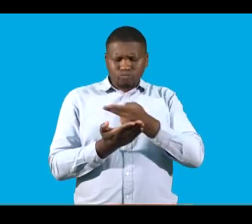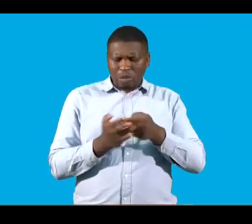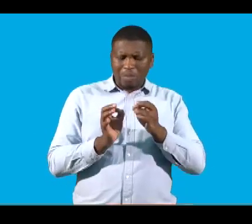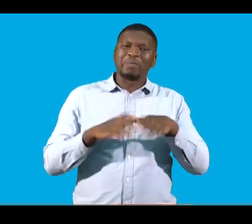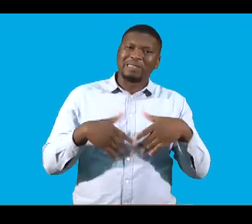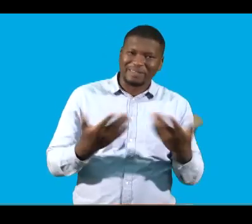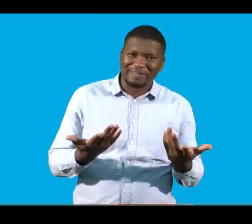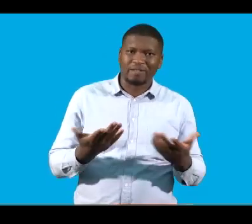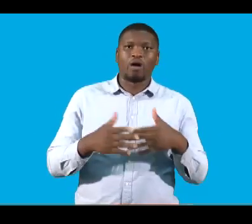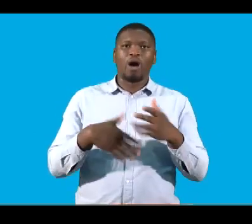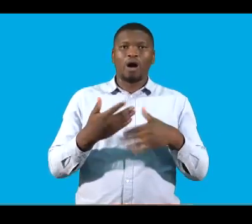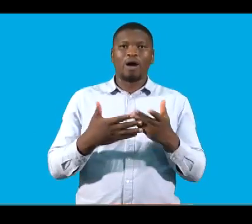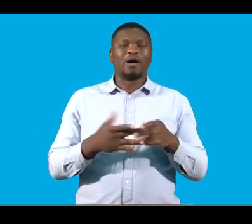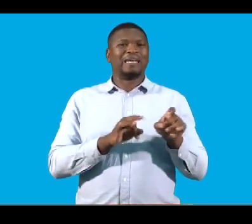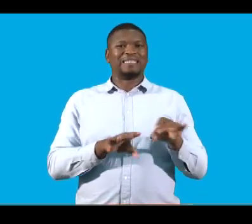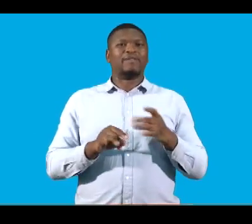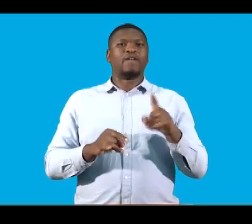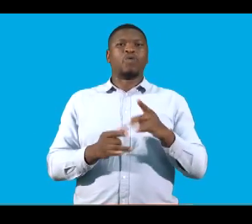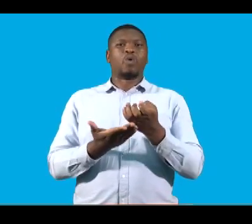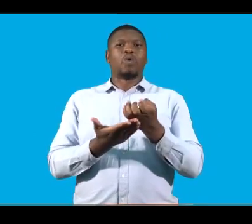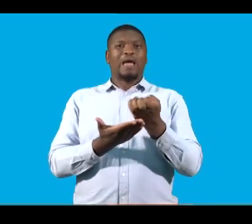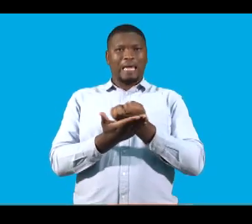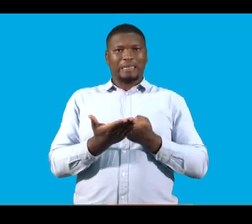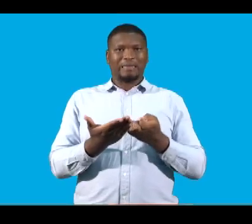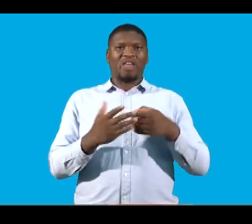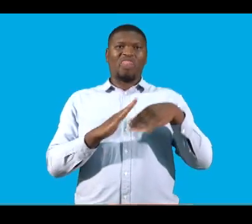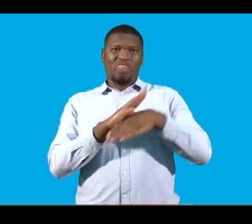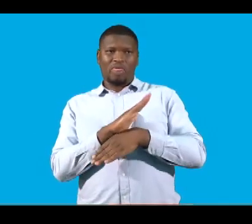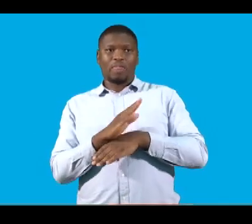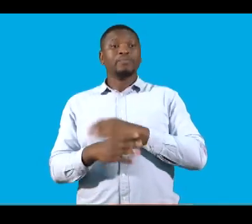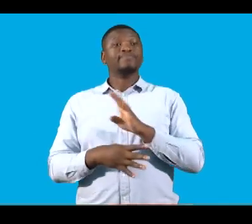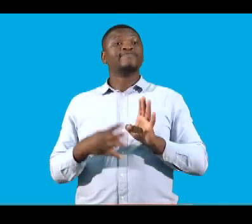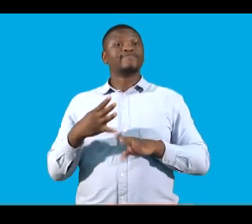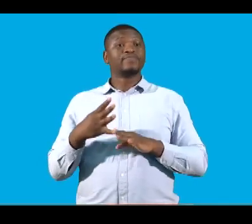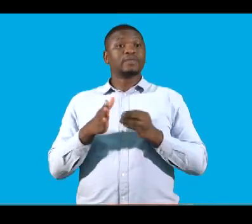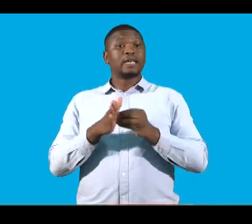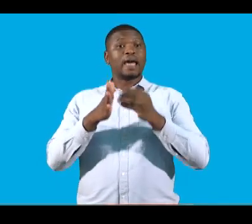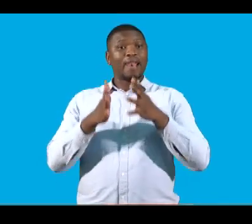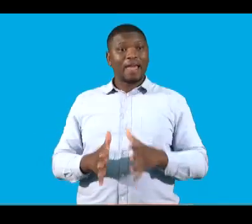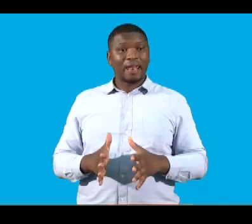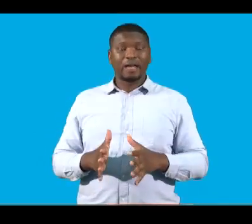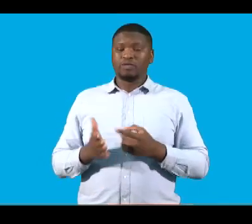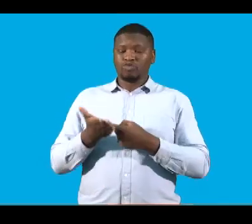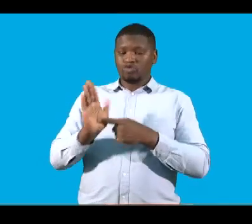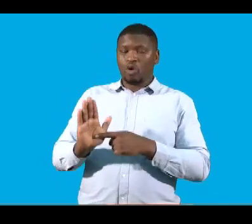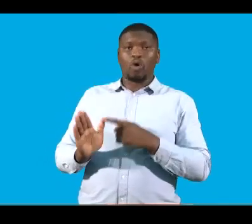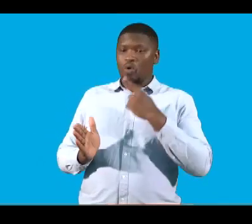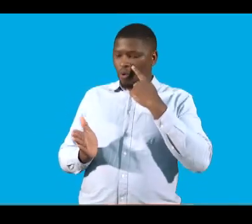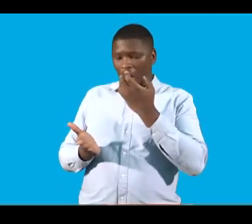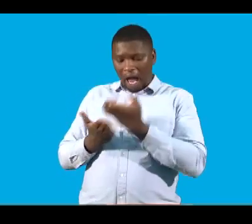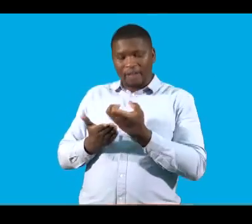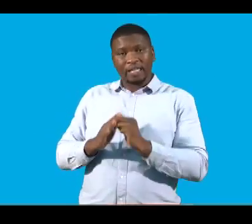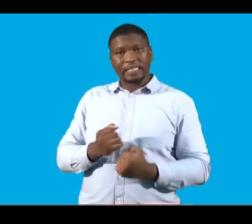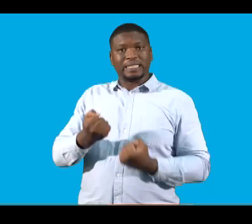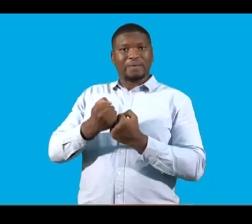essay lacks content and structure. Learners also fail to provide textual